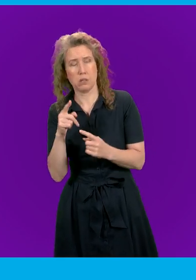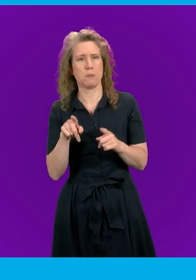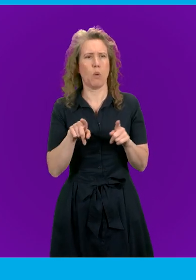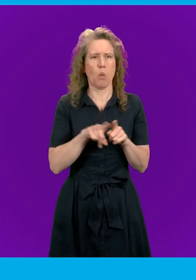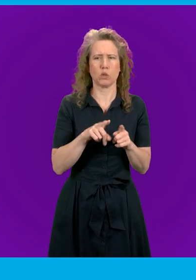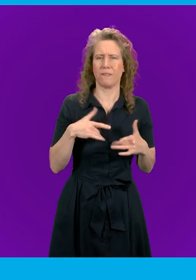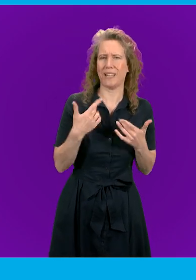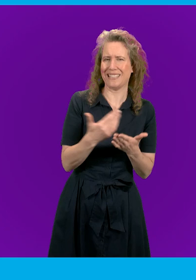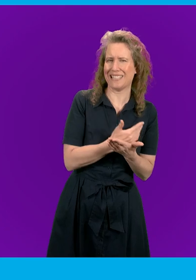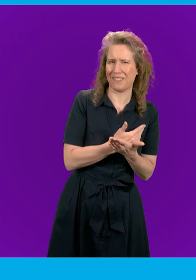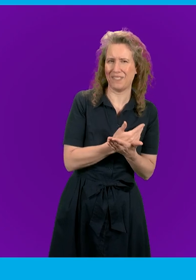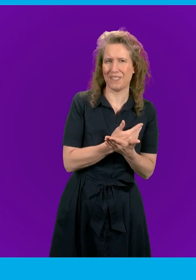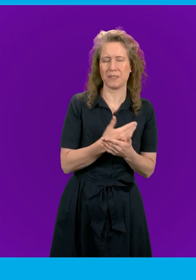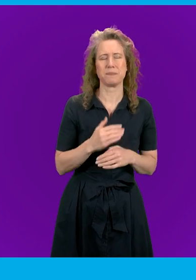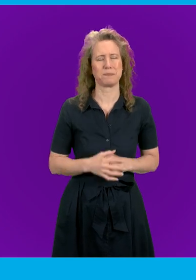still safe at the same time.